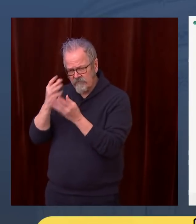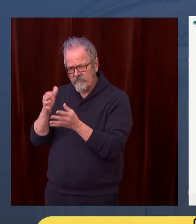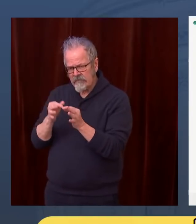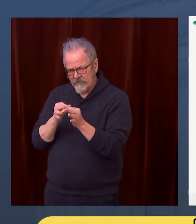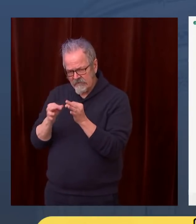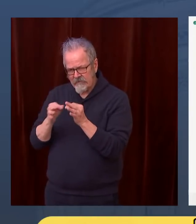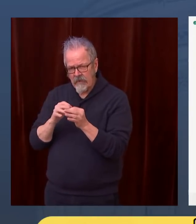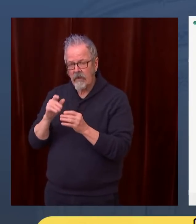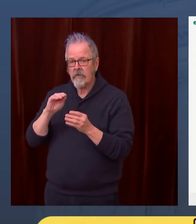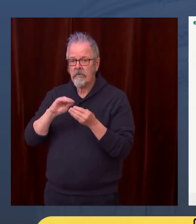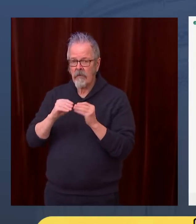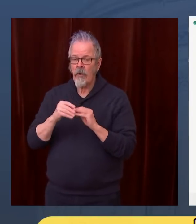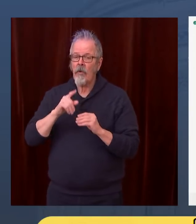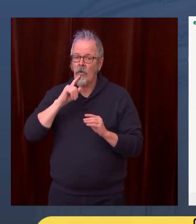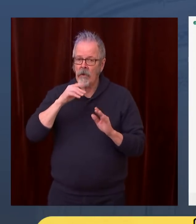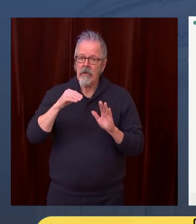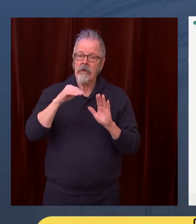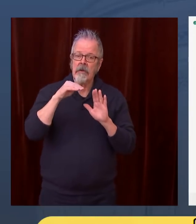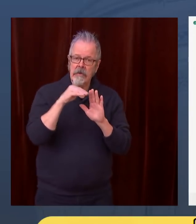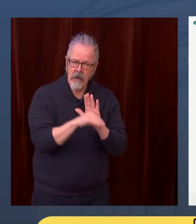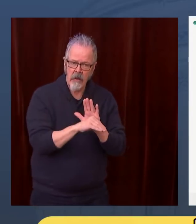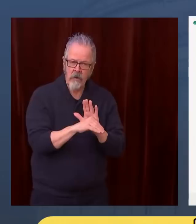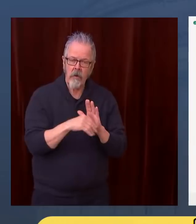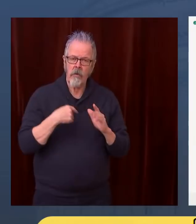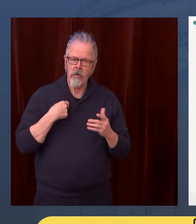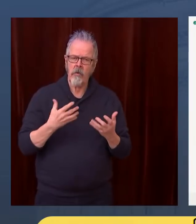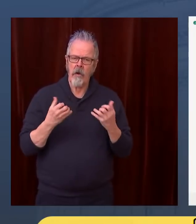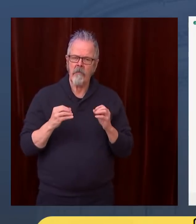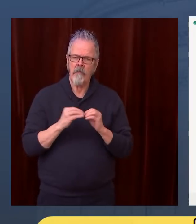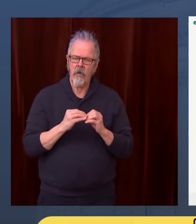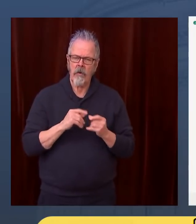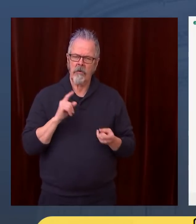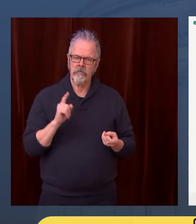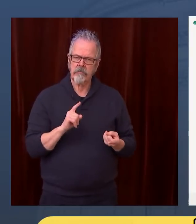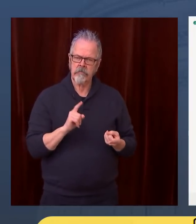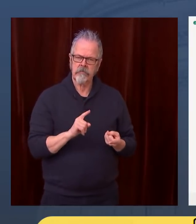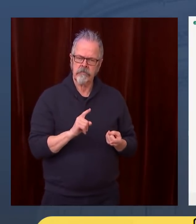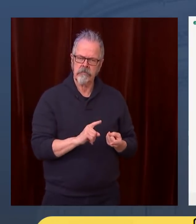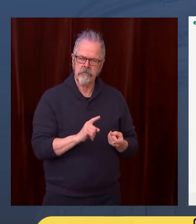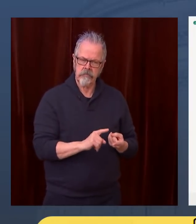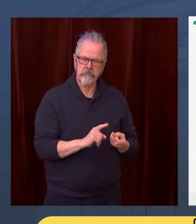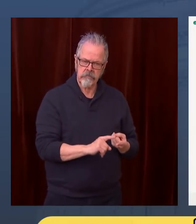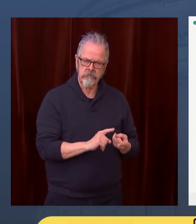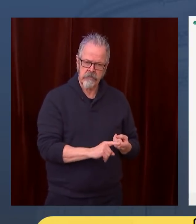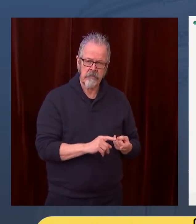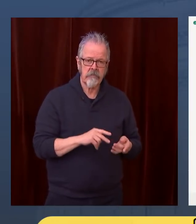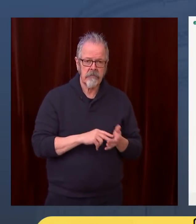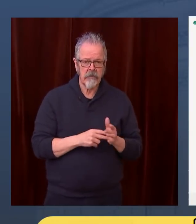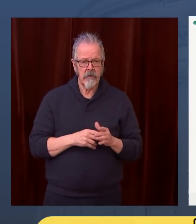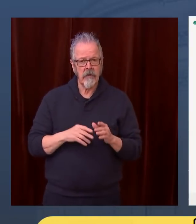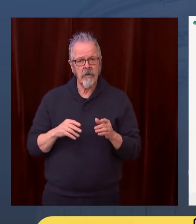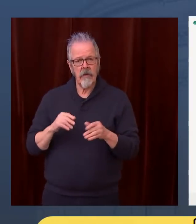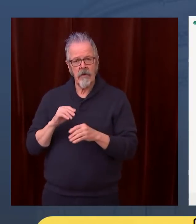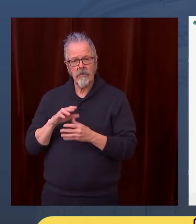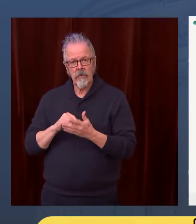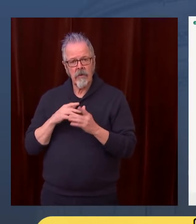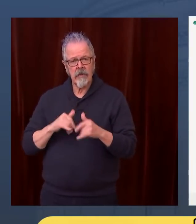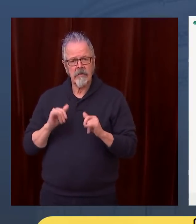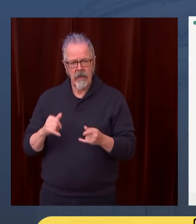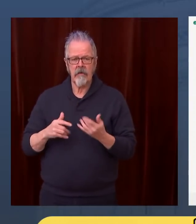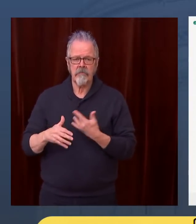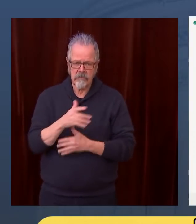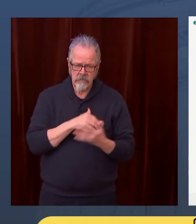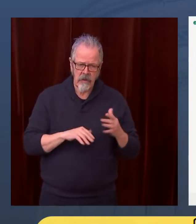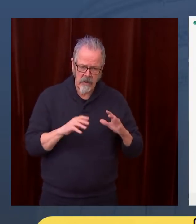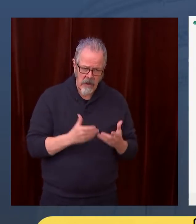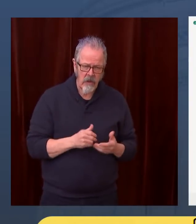and we want that to continue to get lower. That will help keep students in classrooms, workers at work sites, and community